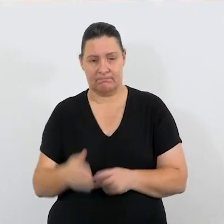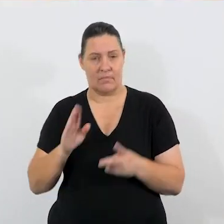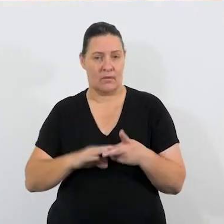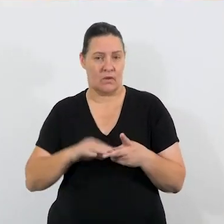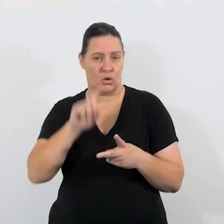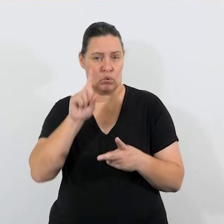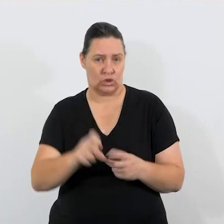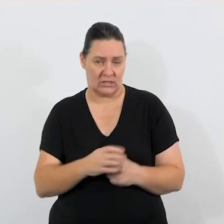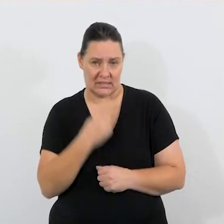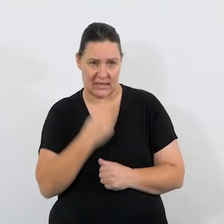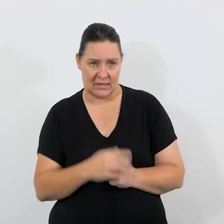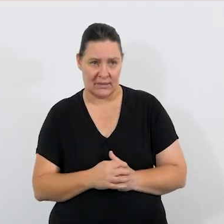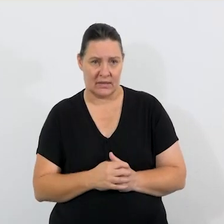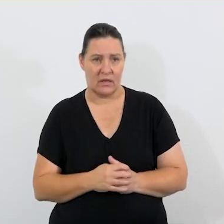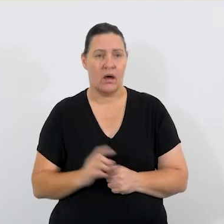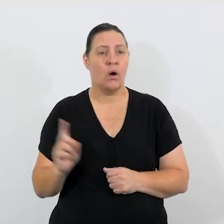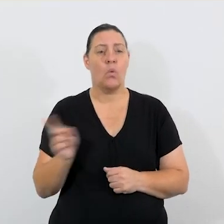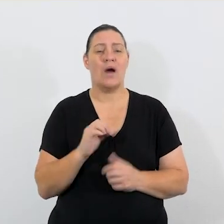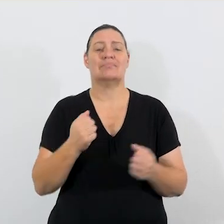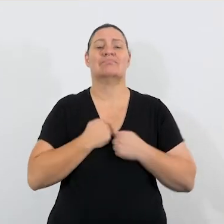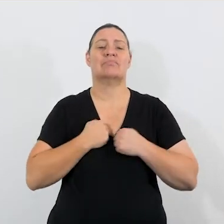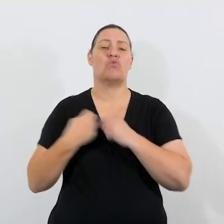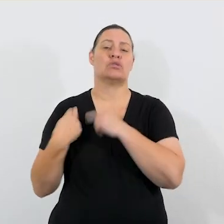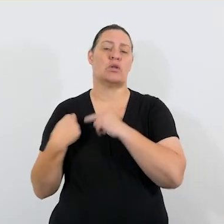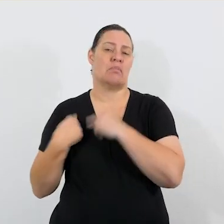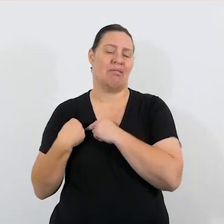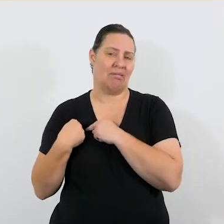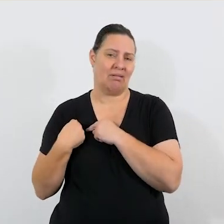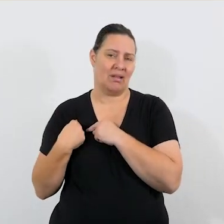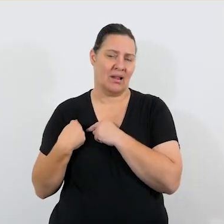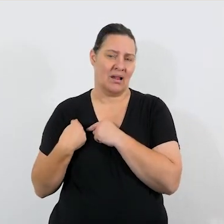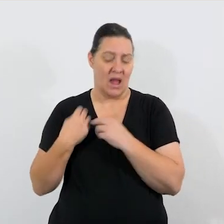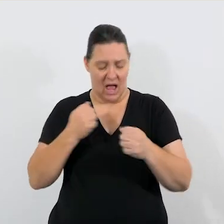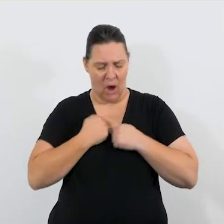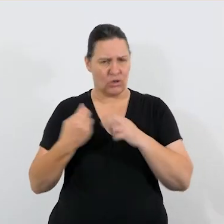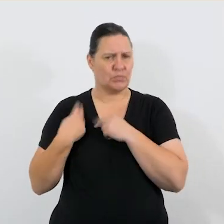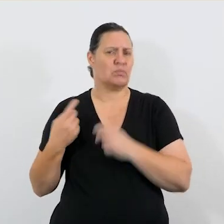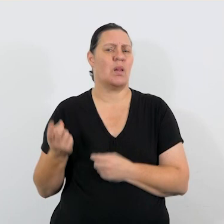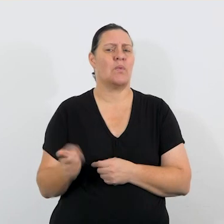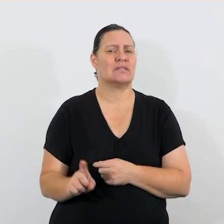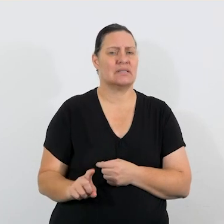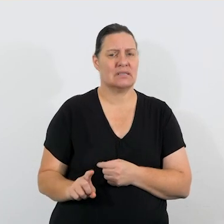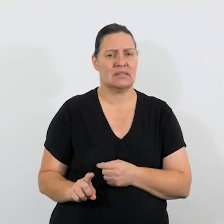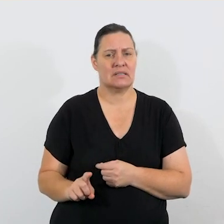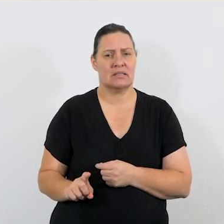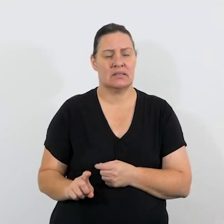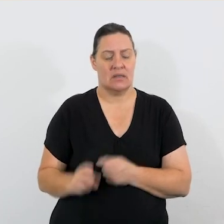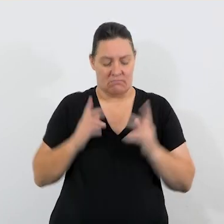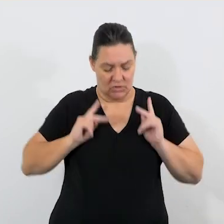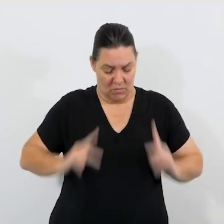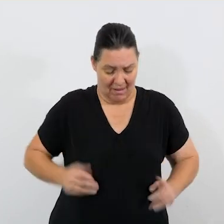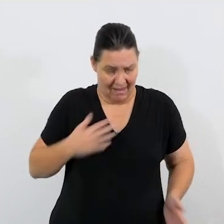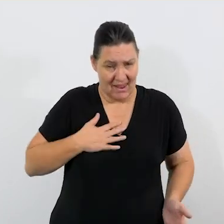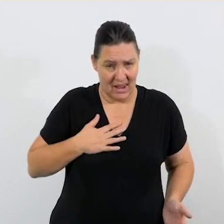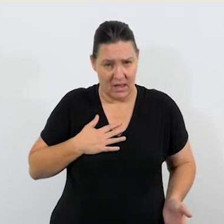question. It says, what is our responsibility? What is our responsibility as